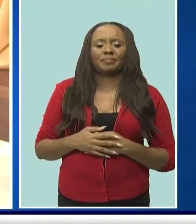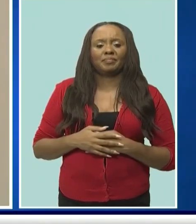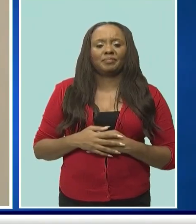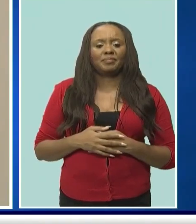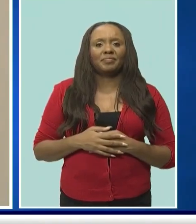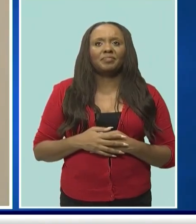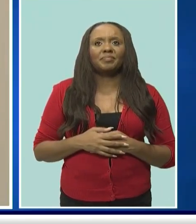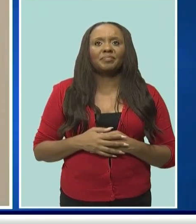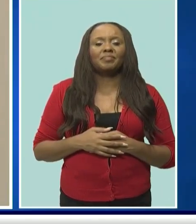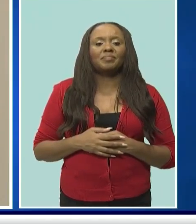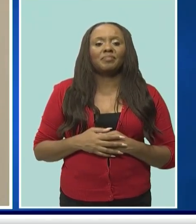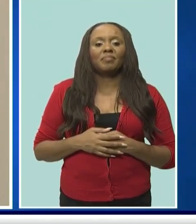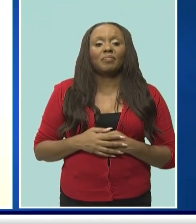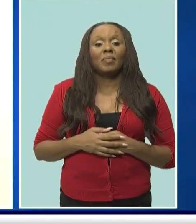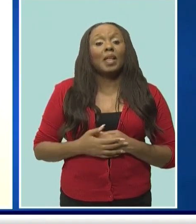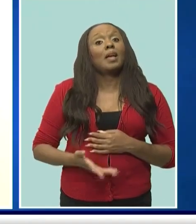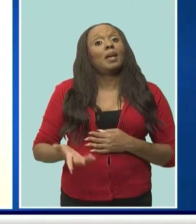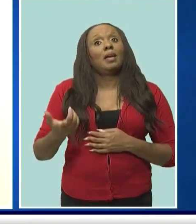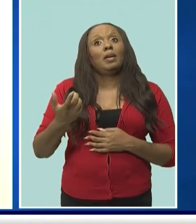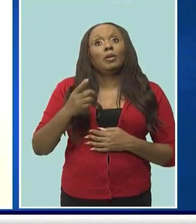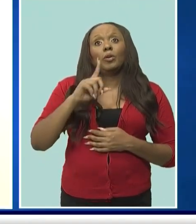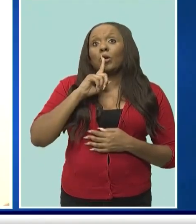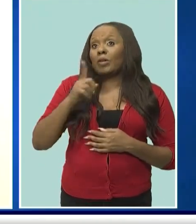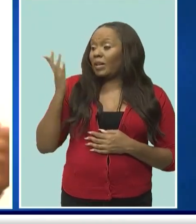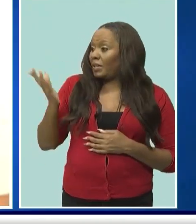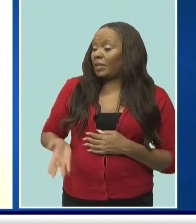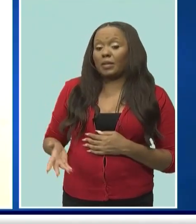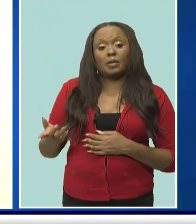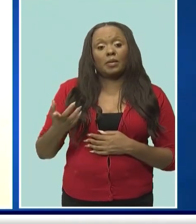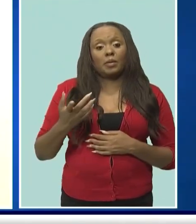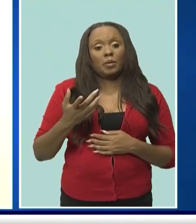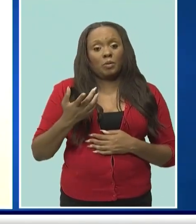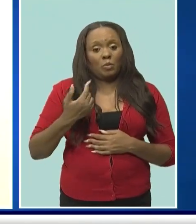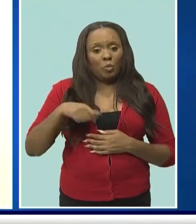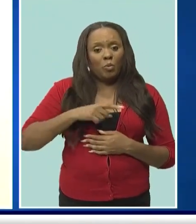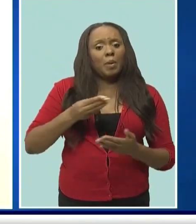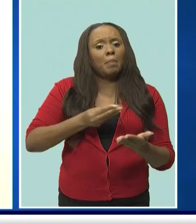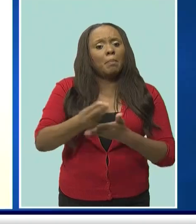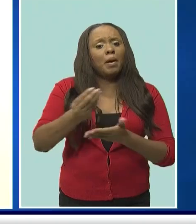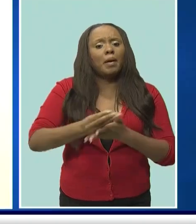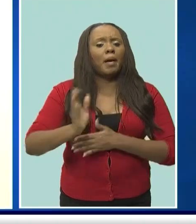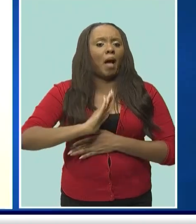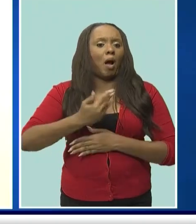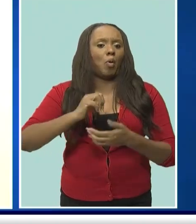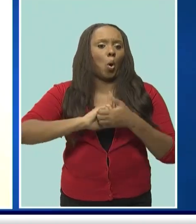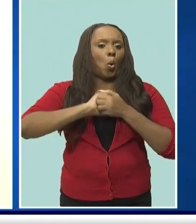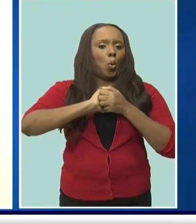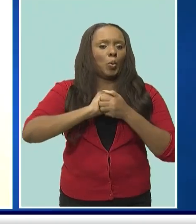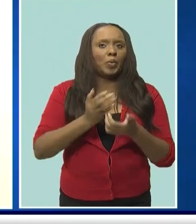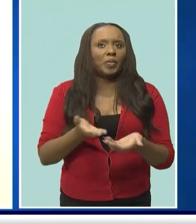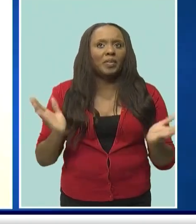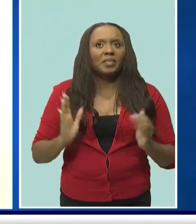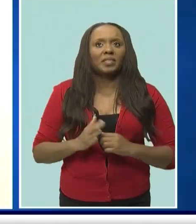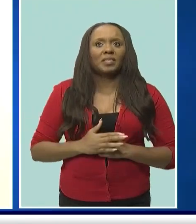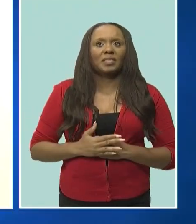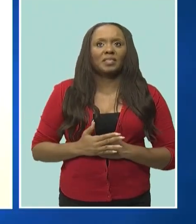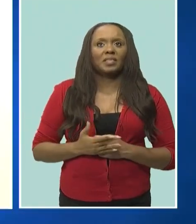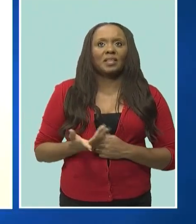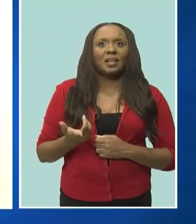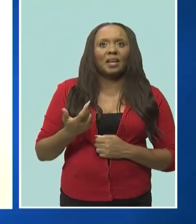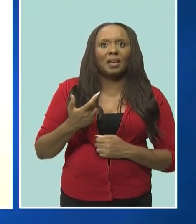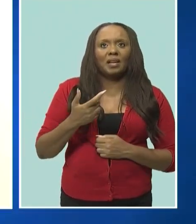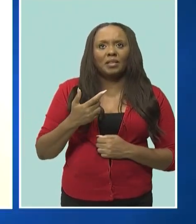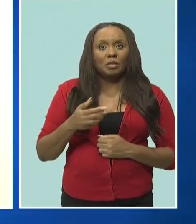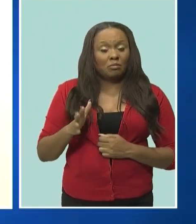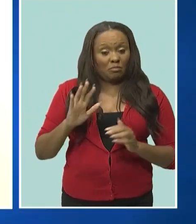own stuff that we do to use them as gifts that they use for other people. I didn't see that happen before, fam. But the